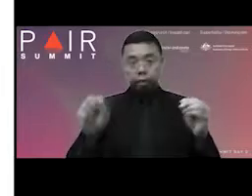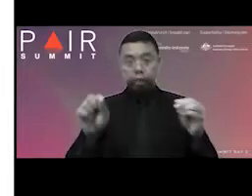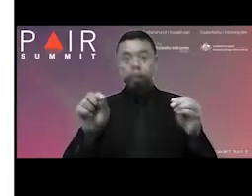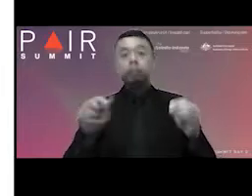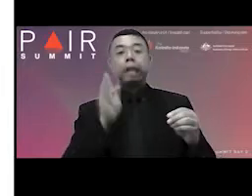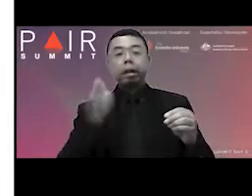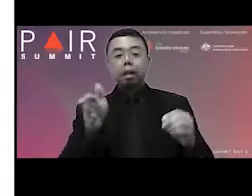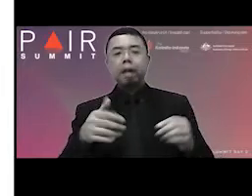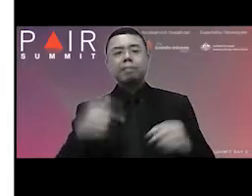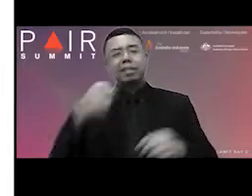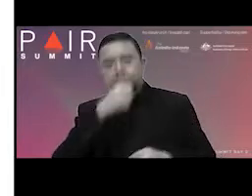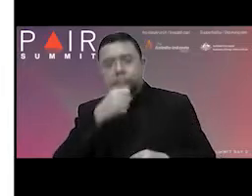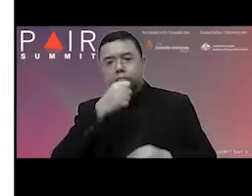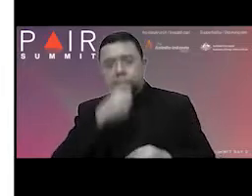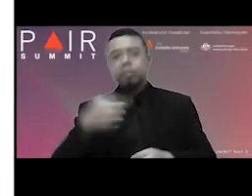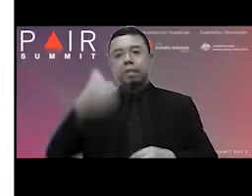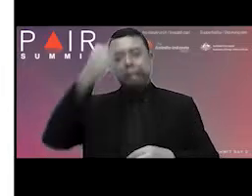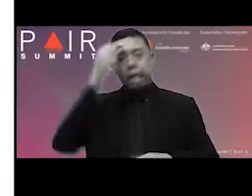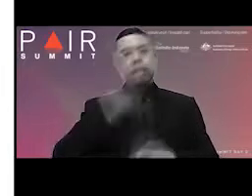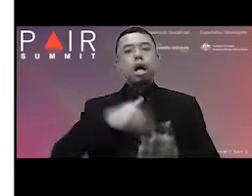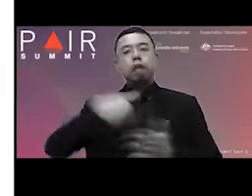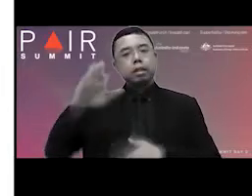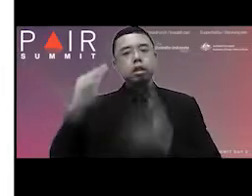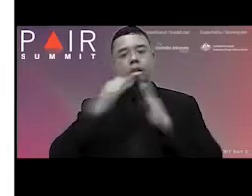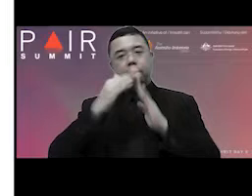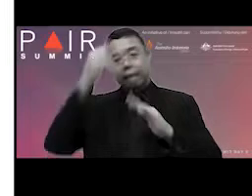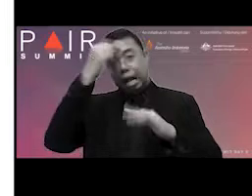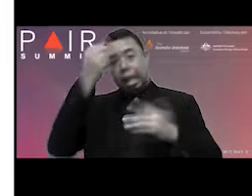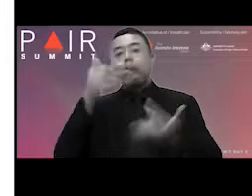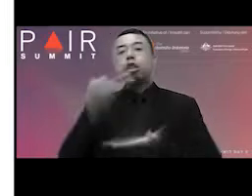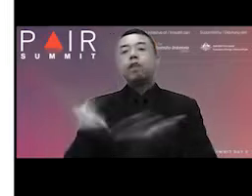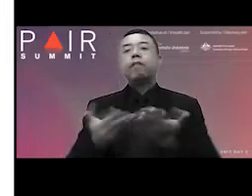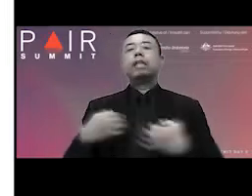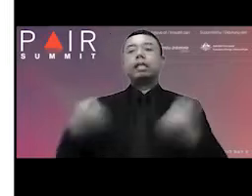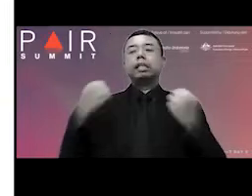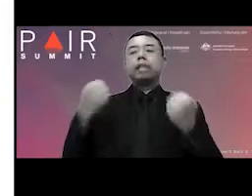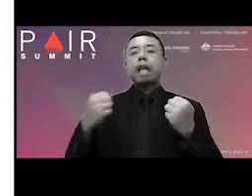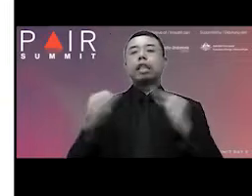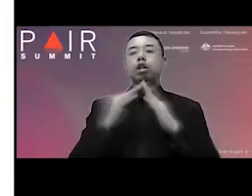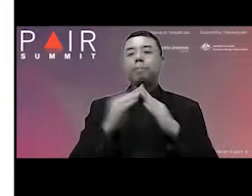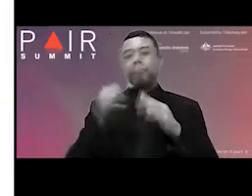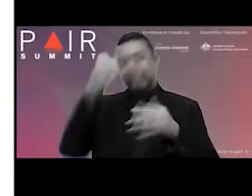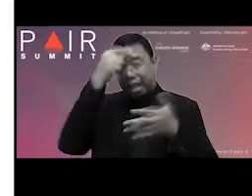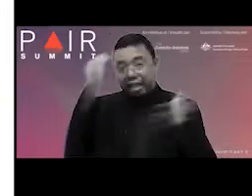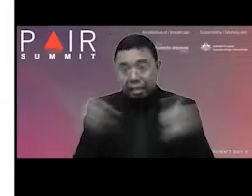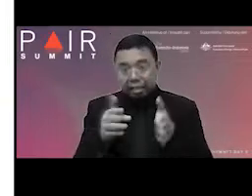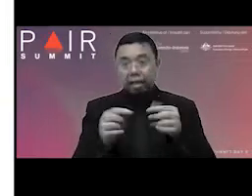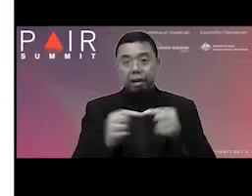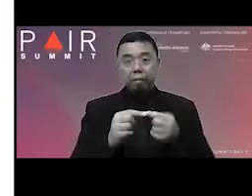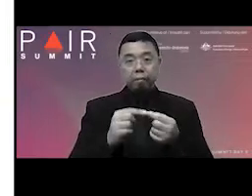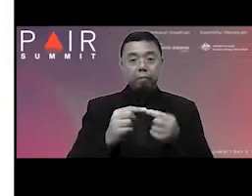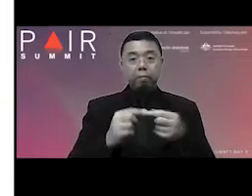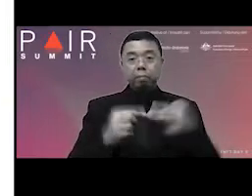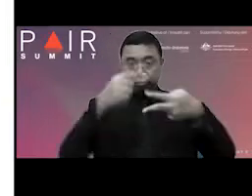hospitals or primary healthcare or puskesmas. Then health workers record the data to SIM-RS